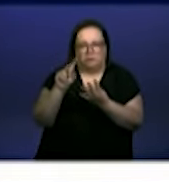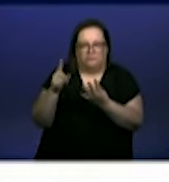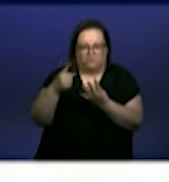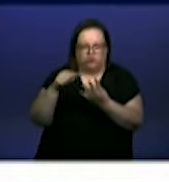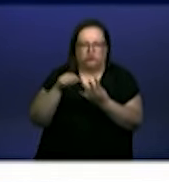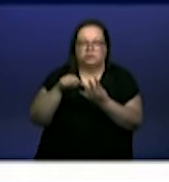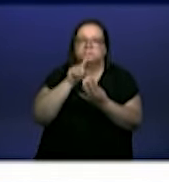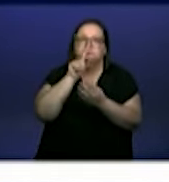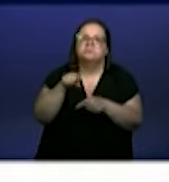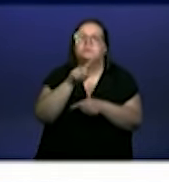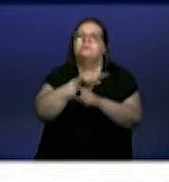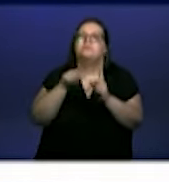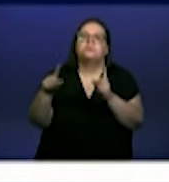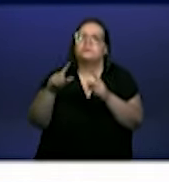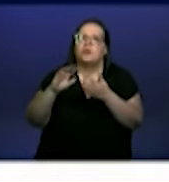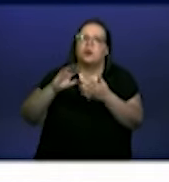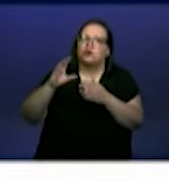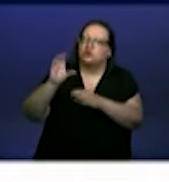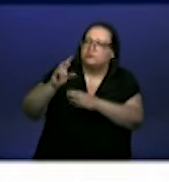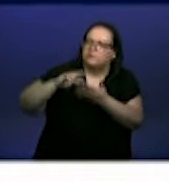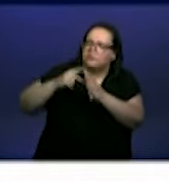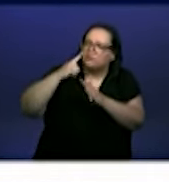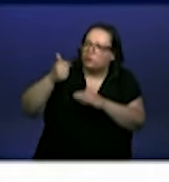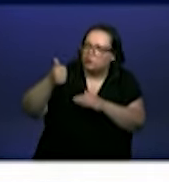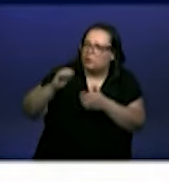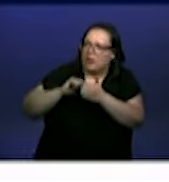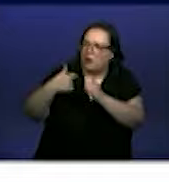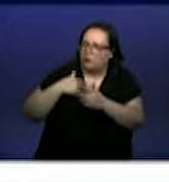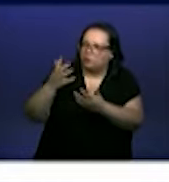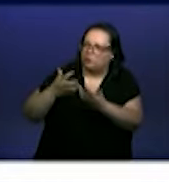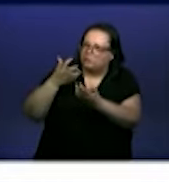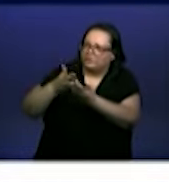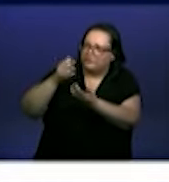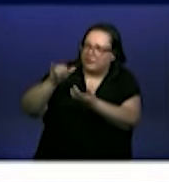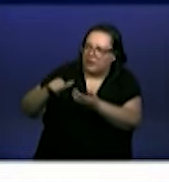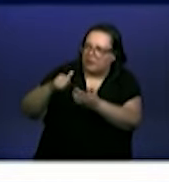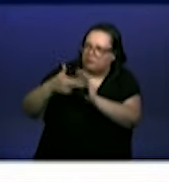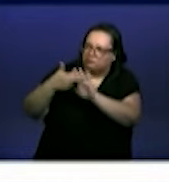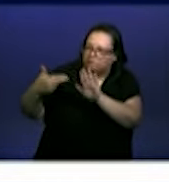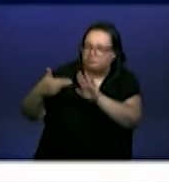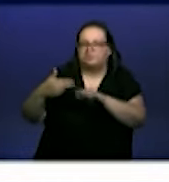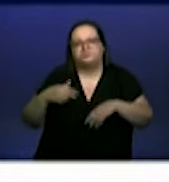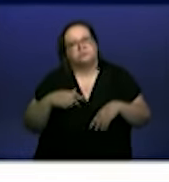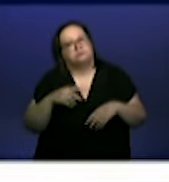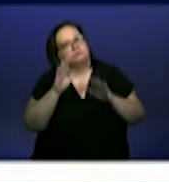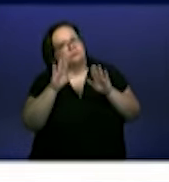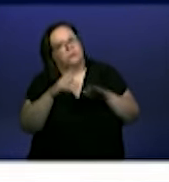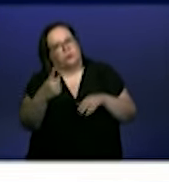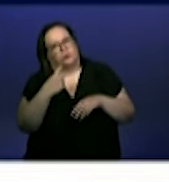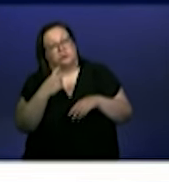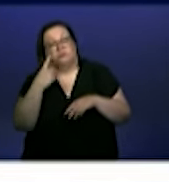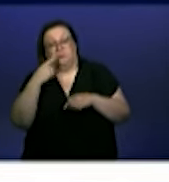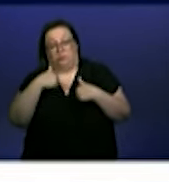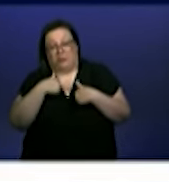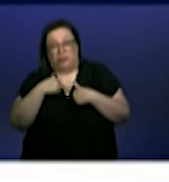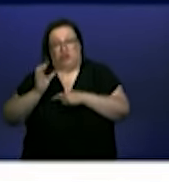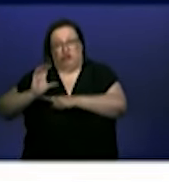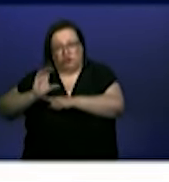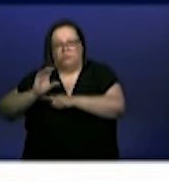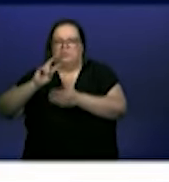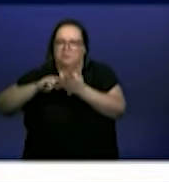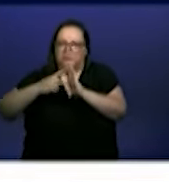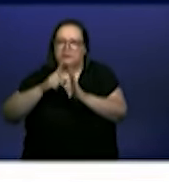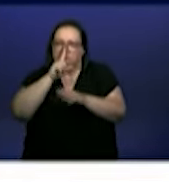mean to you and how do you fit the mold? That's a great question. So conservative to me means that you really stand for the